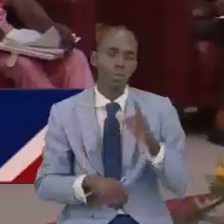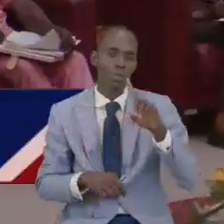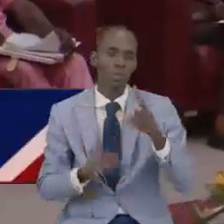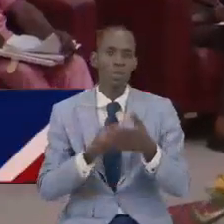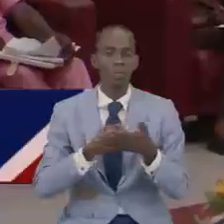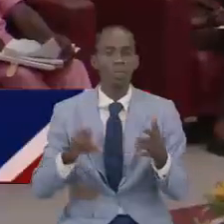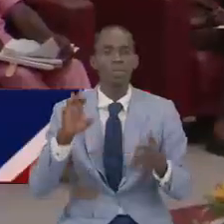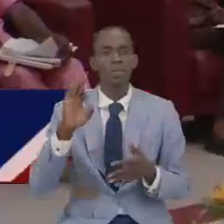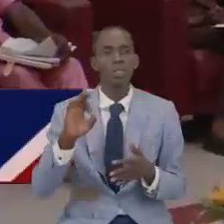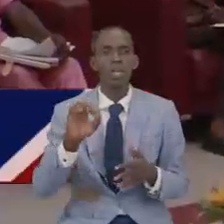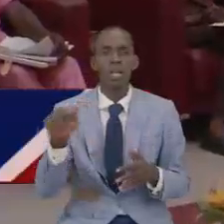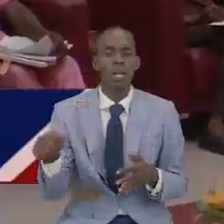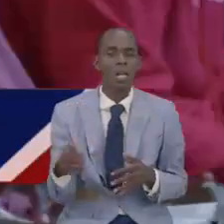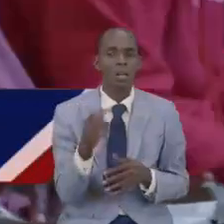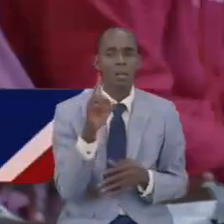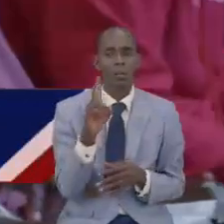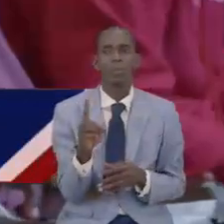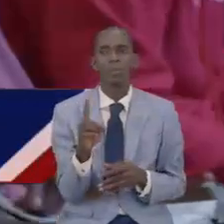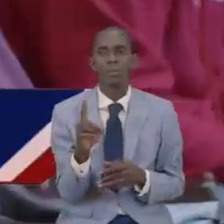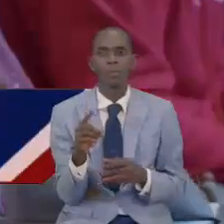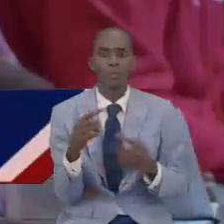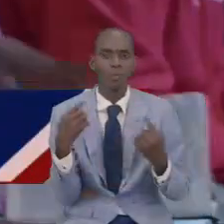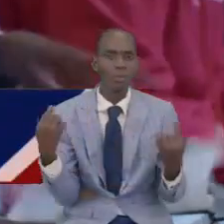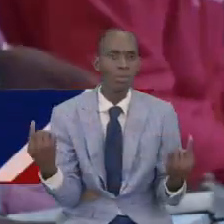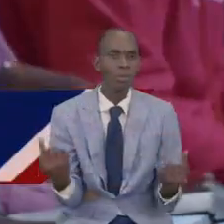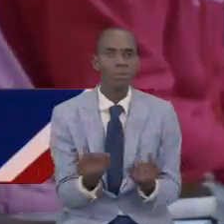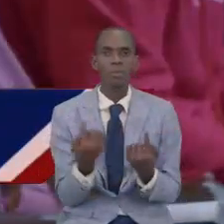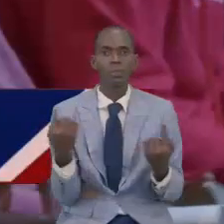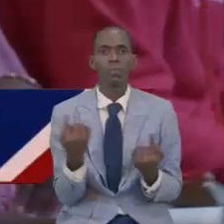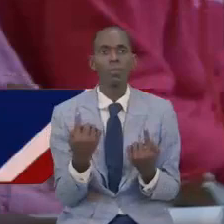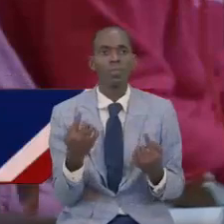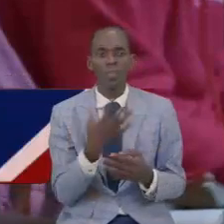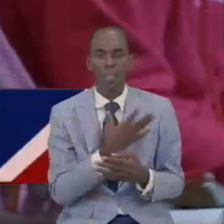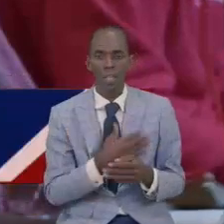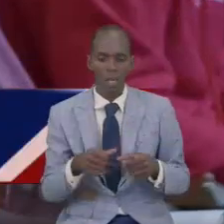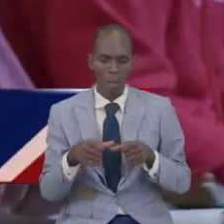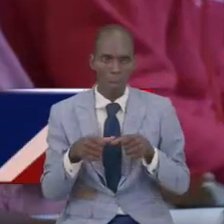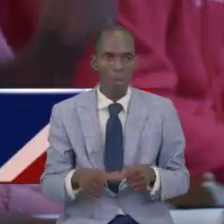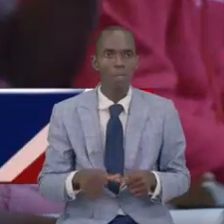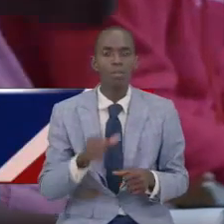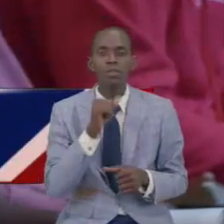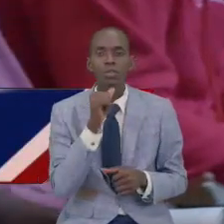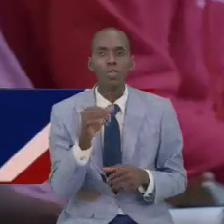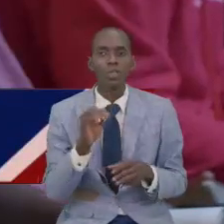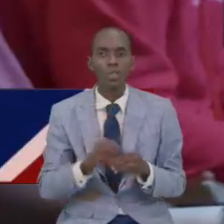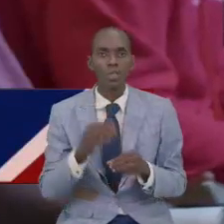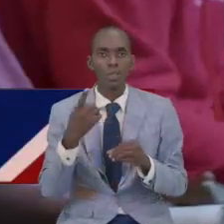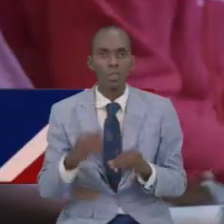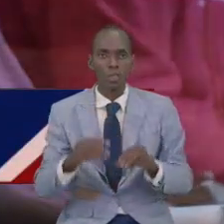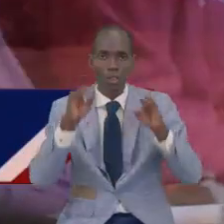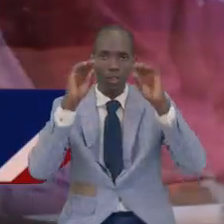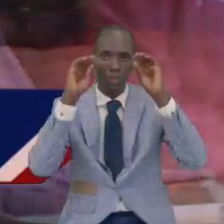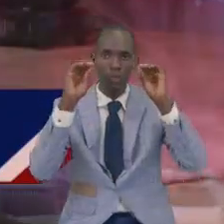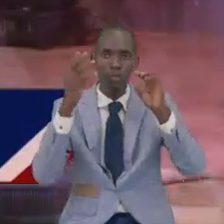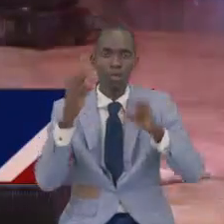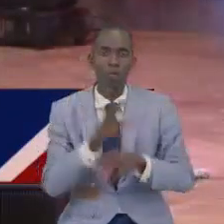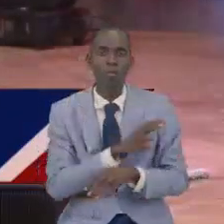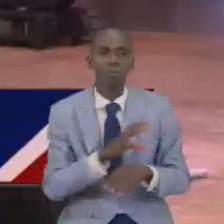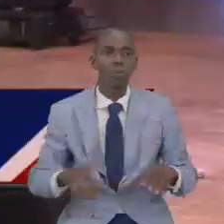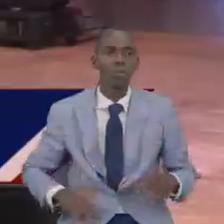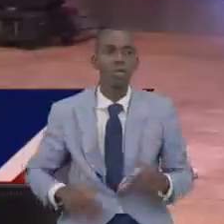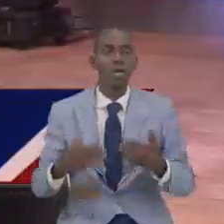9. Whosoever transgresseth and abideth not in the doctrine of Christ